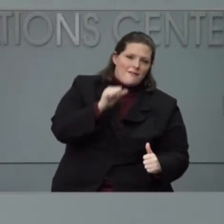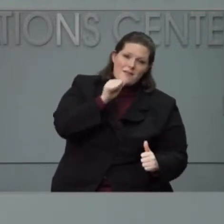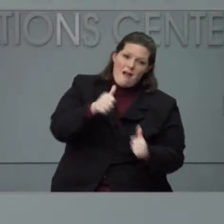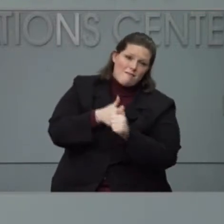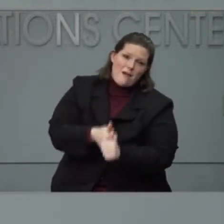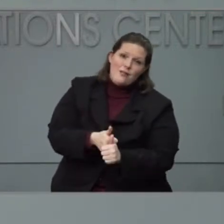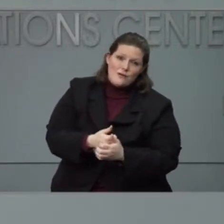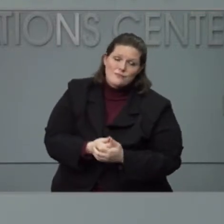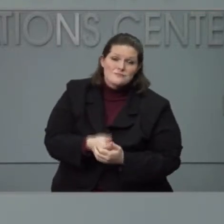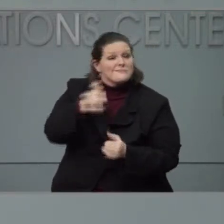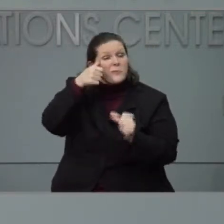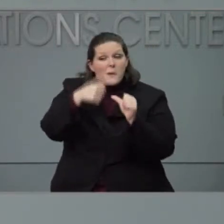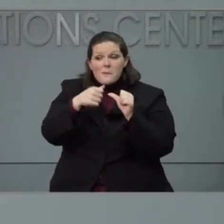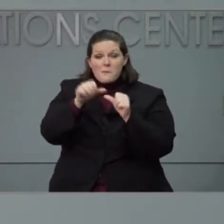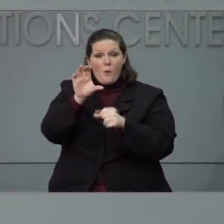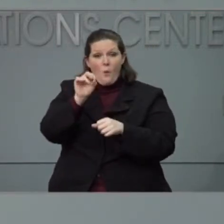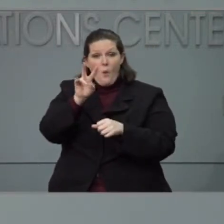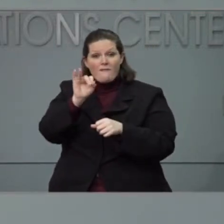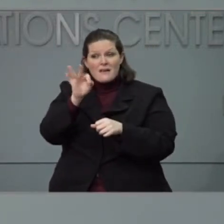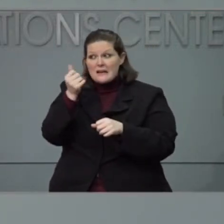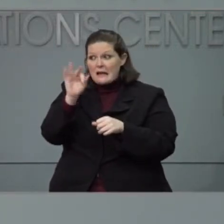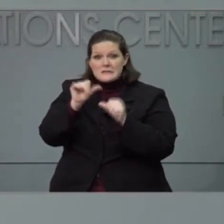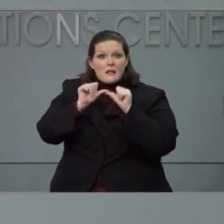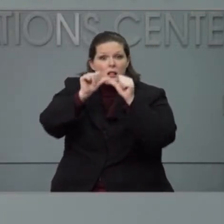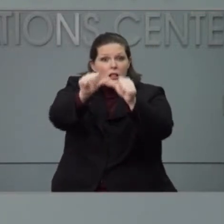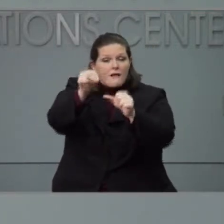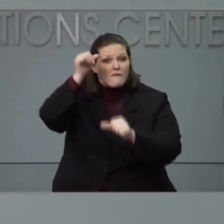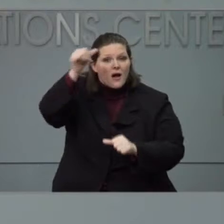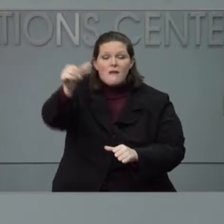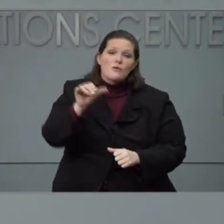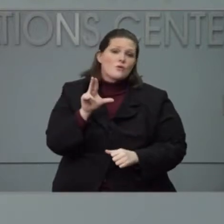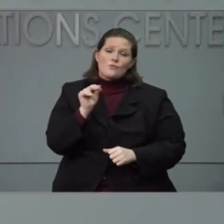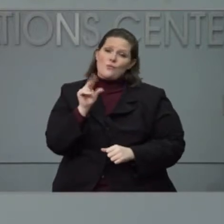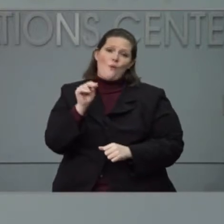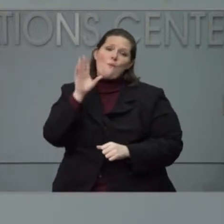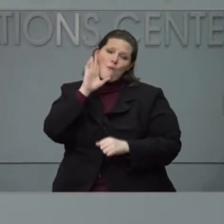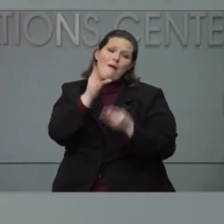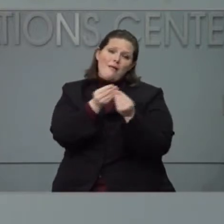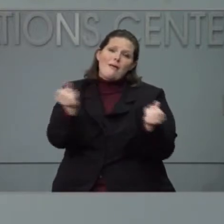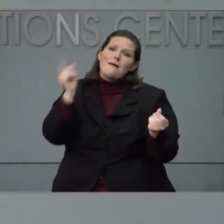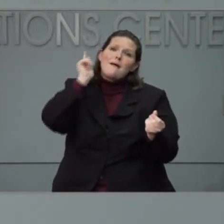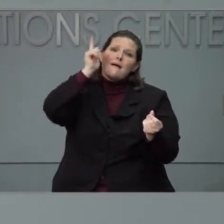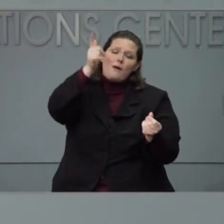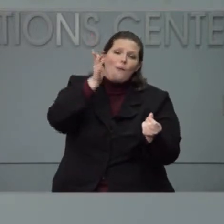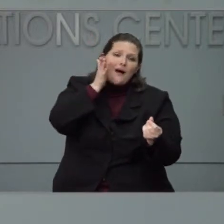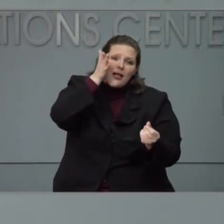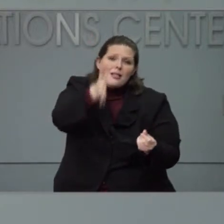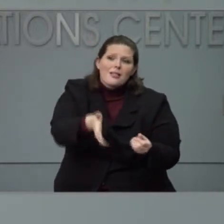won't last forever, but our strength and resilience will.